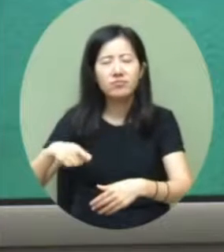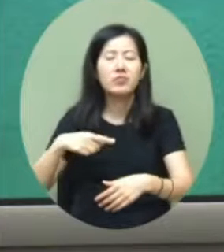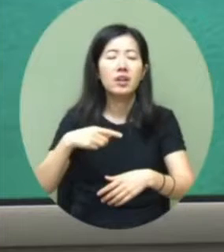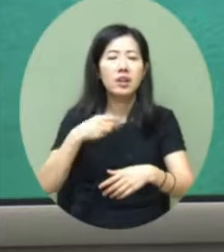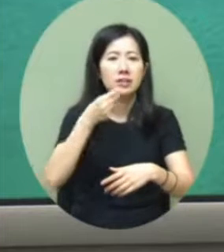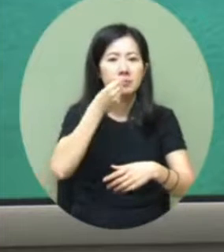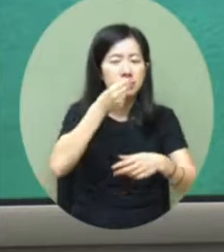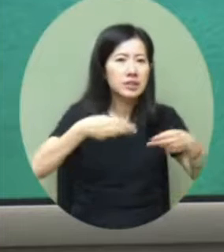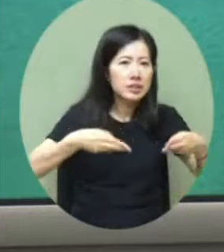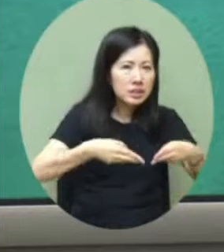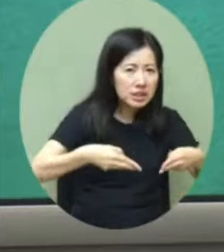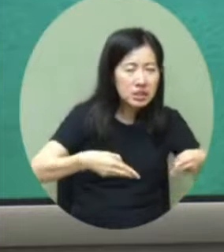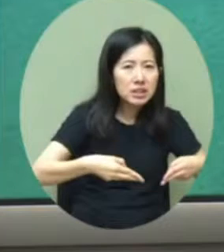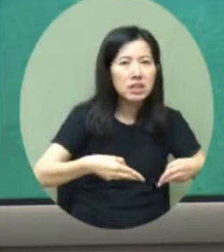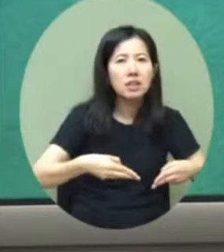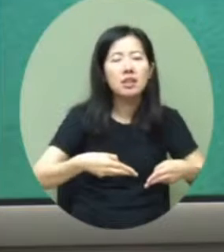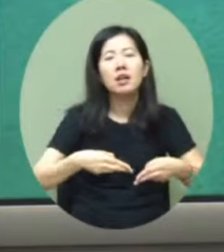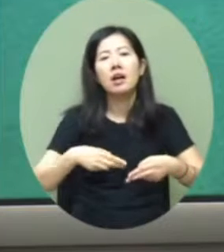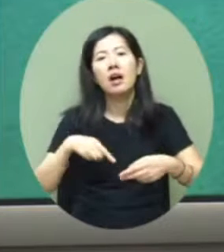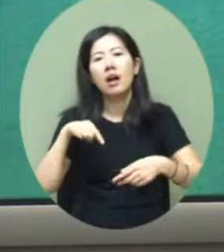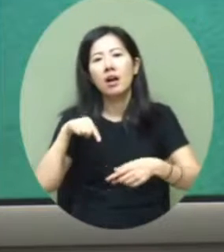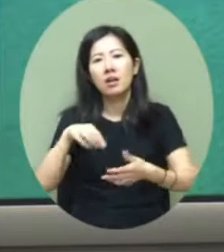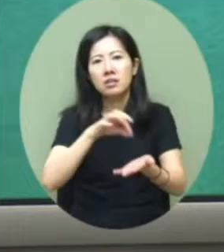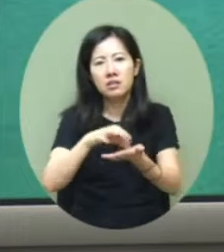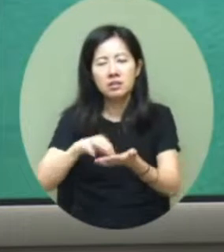Are cut plastic measures